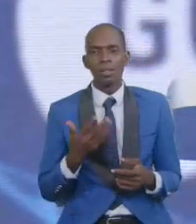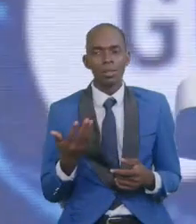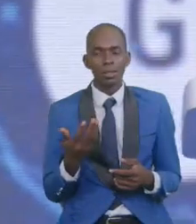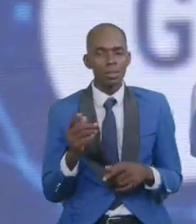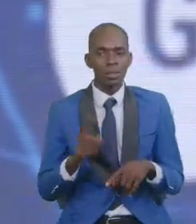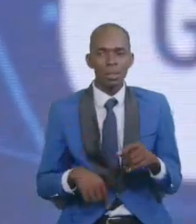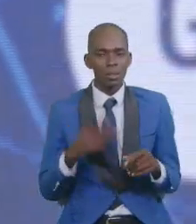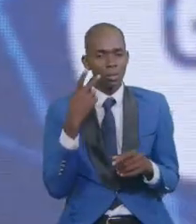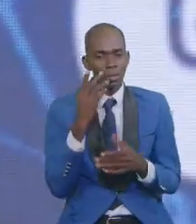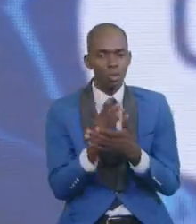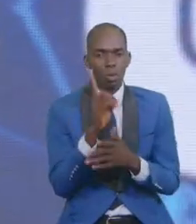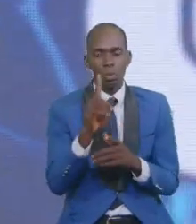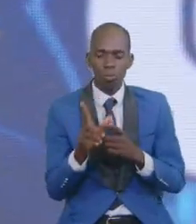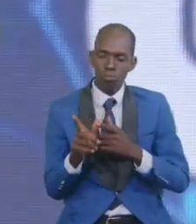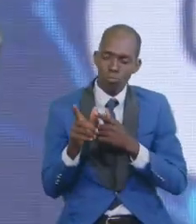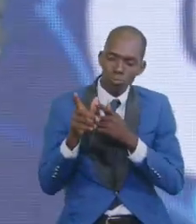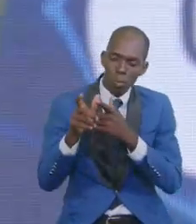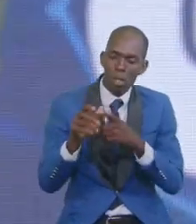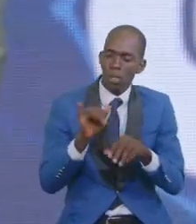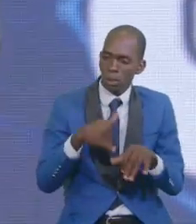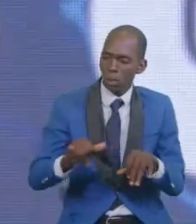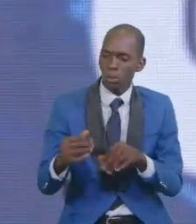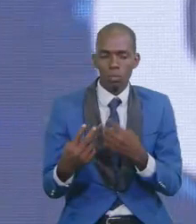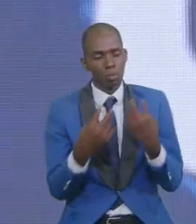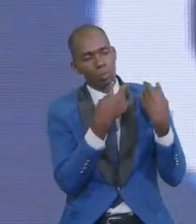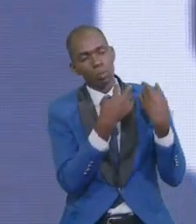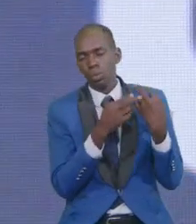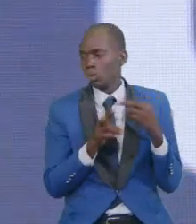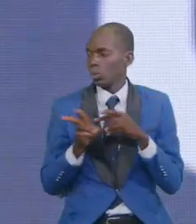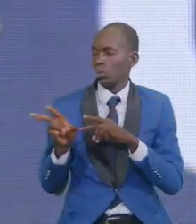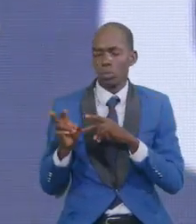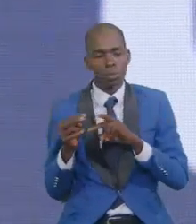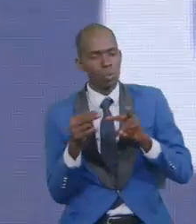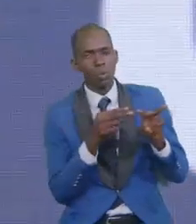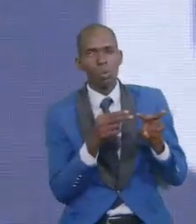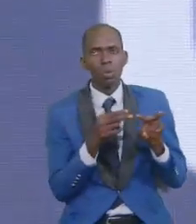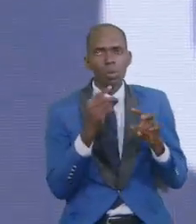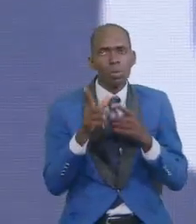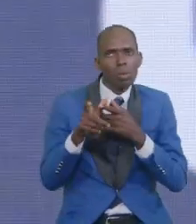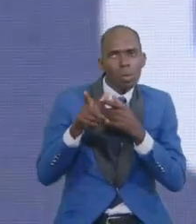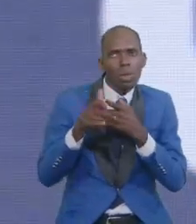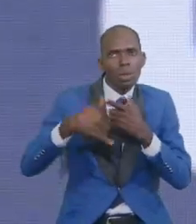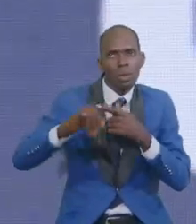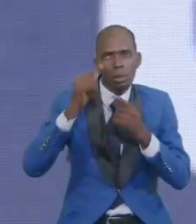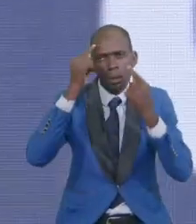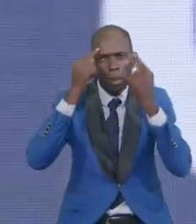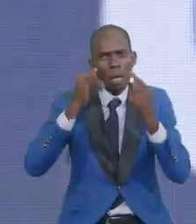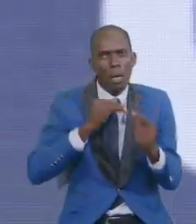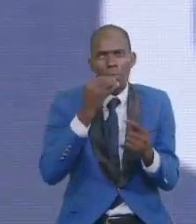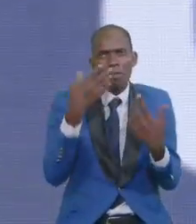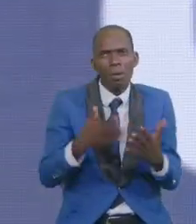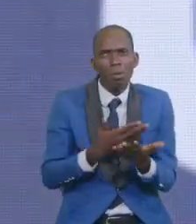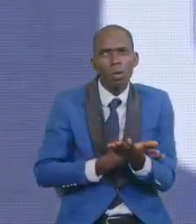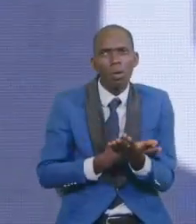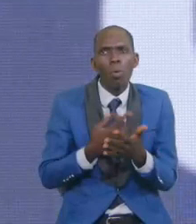and is looking back and looking sideways and looking. What did I eat this morning? What did I eat last night? He's thinking of that.